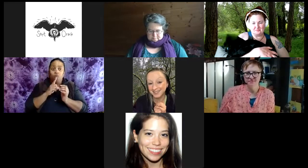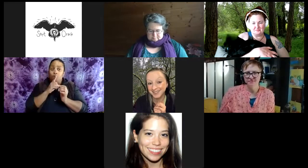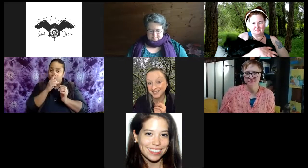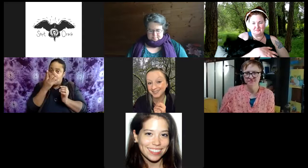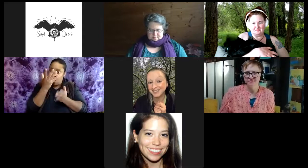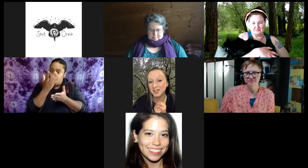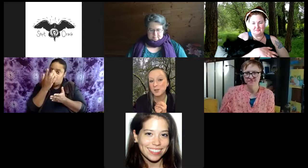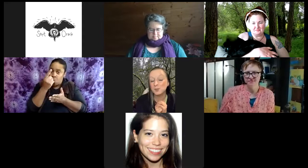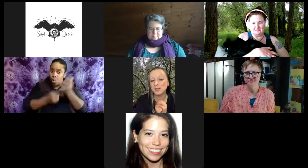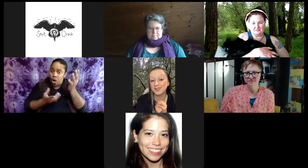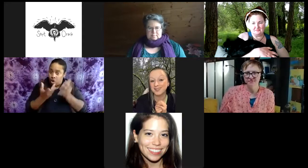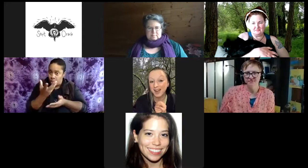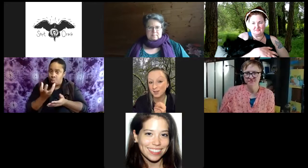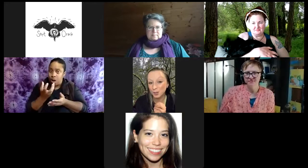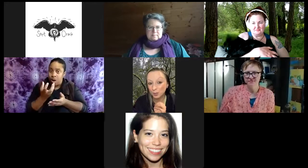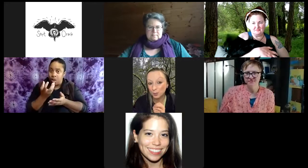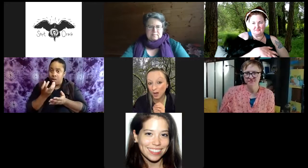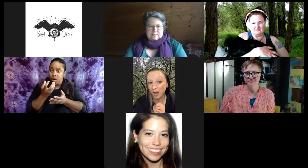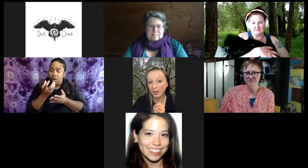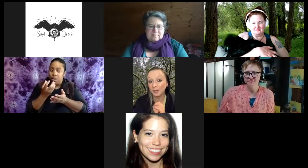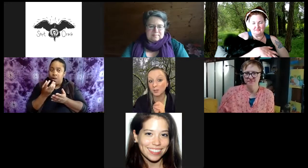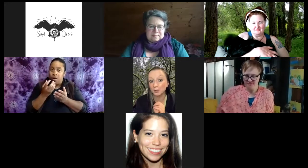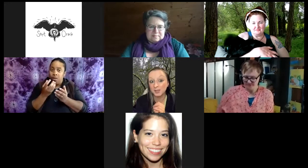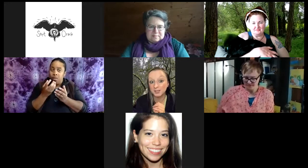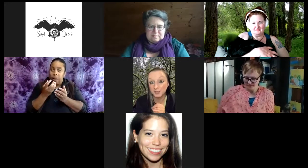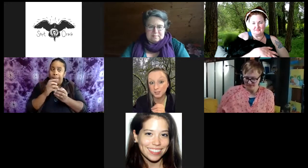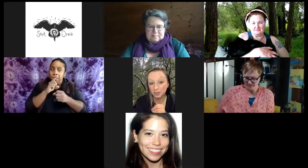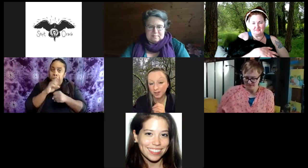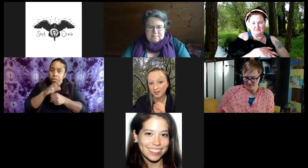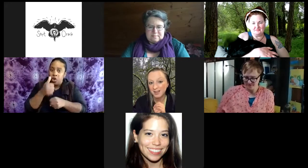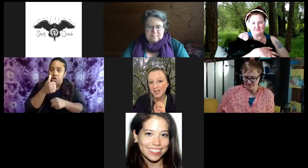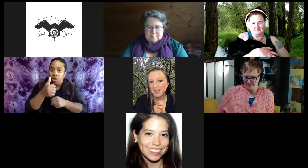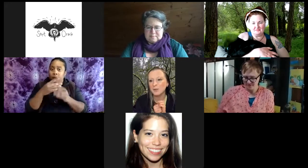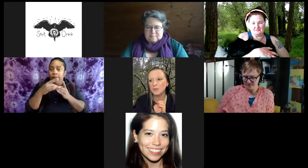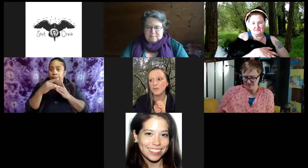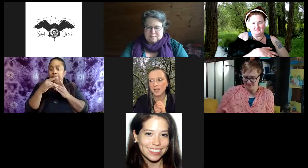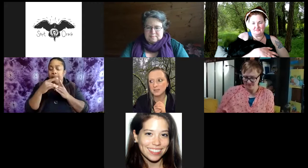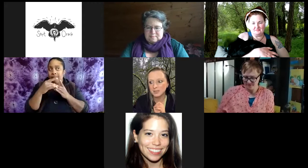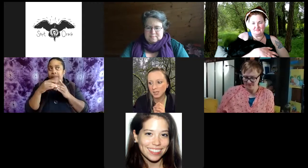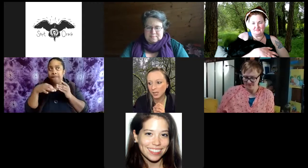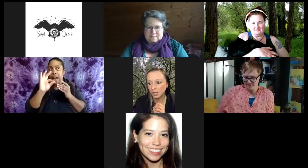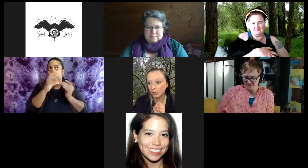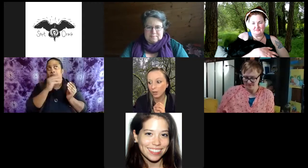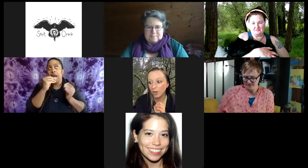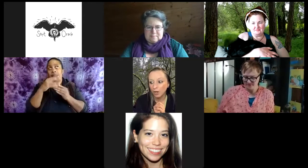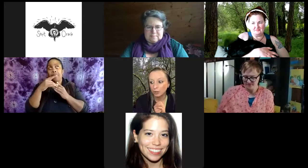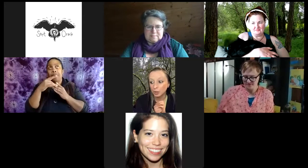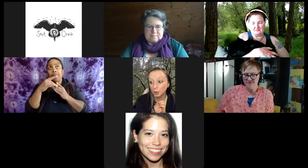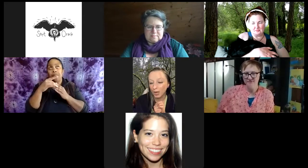invest in being guided by a great teacher. Invest